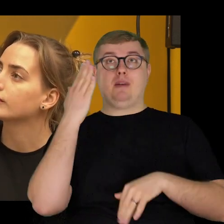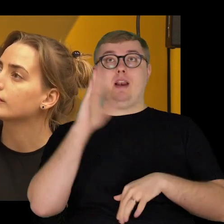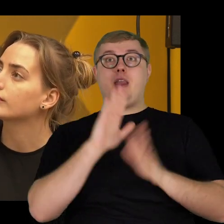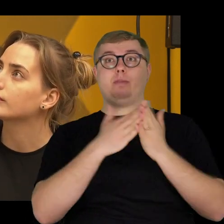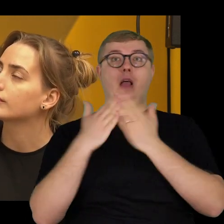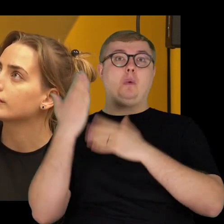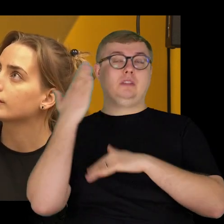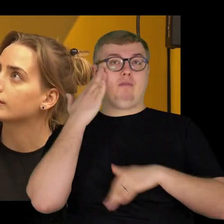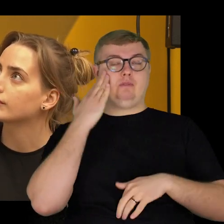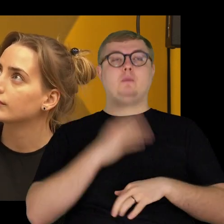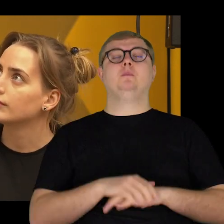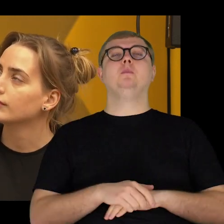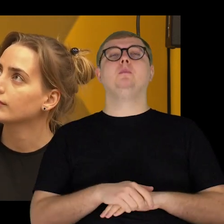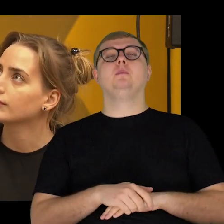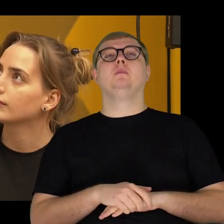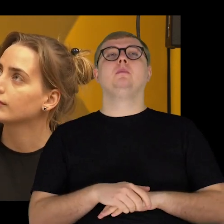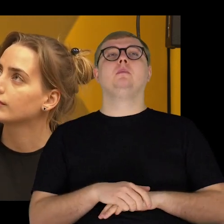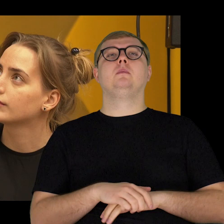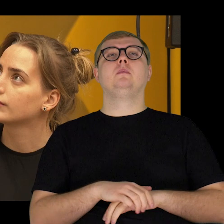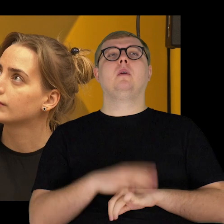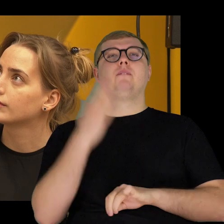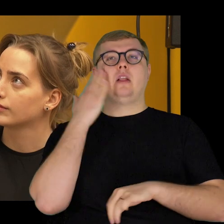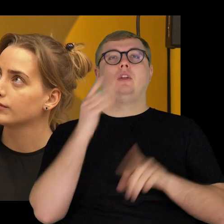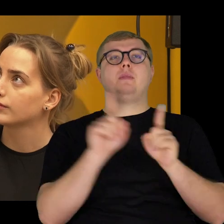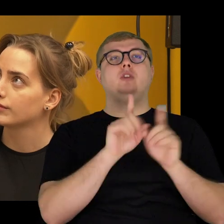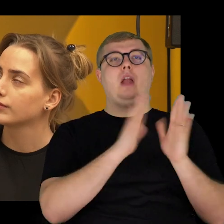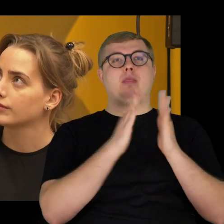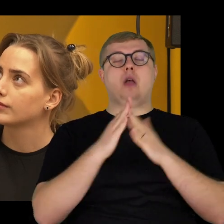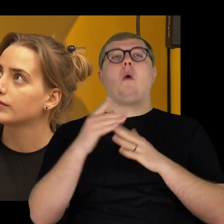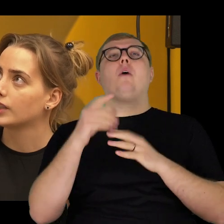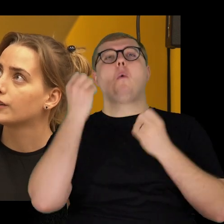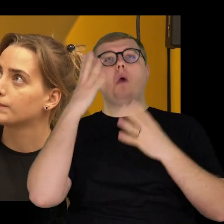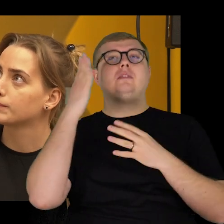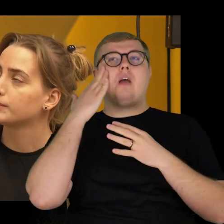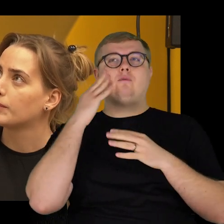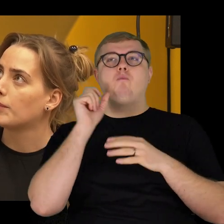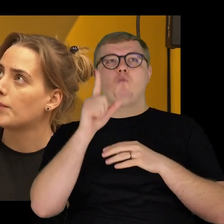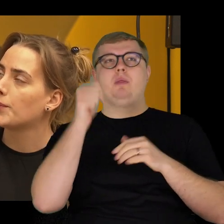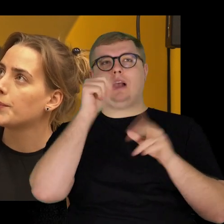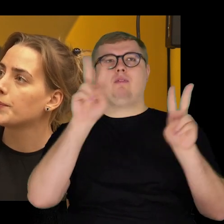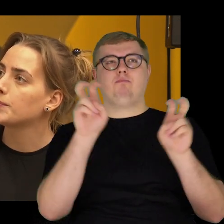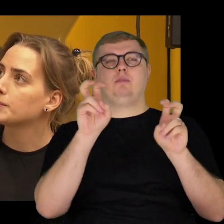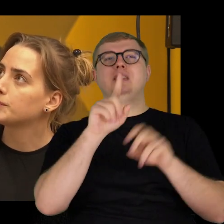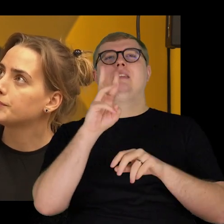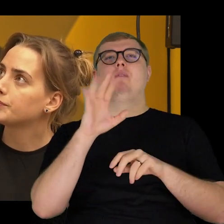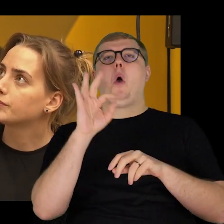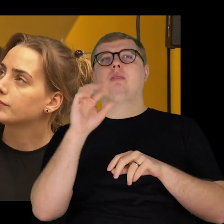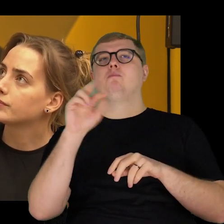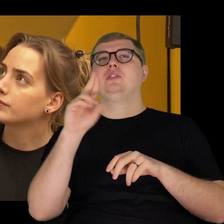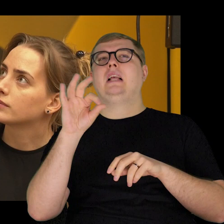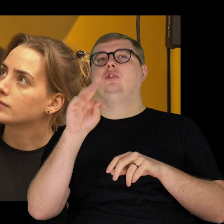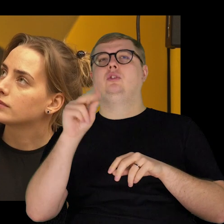that there's also like a so-called spatial turn in literature and cultural studies, so who are actually like working with